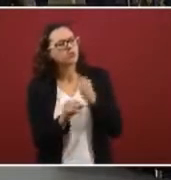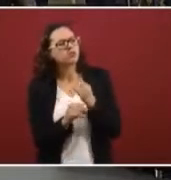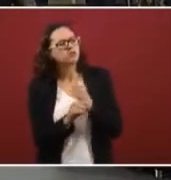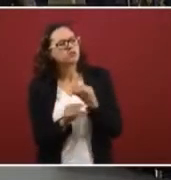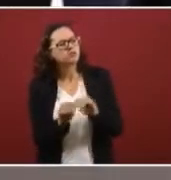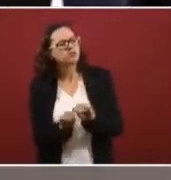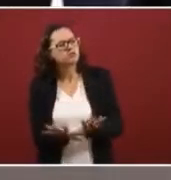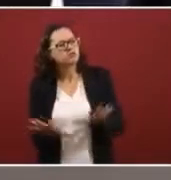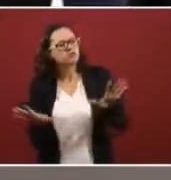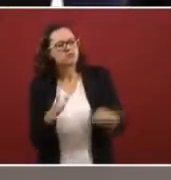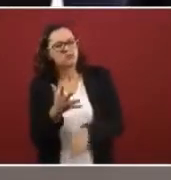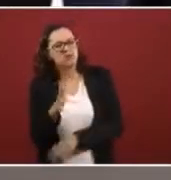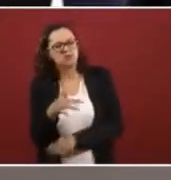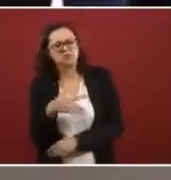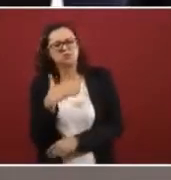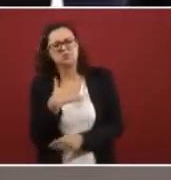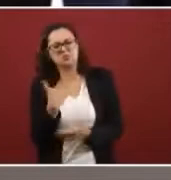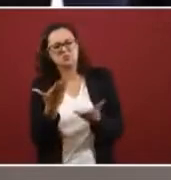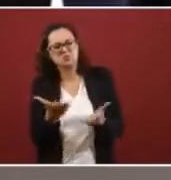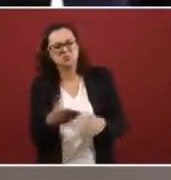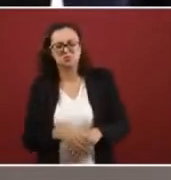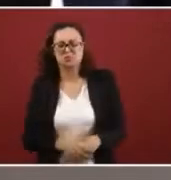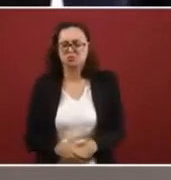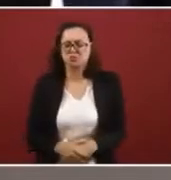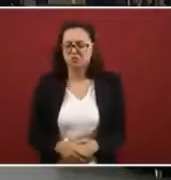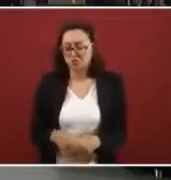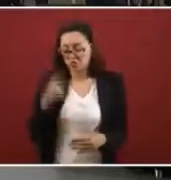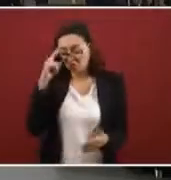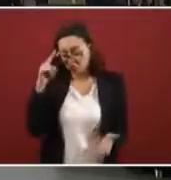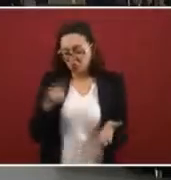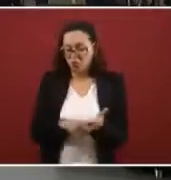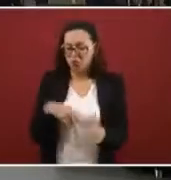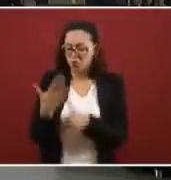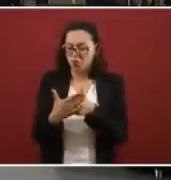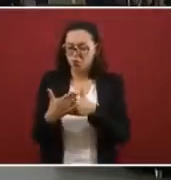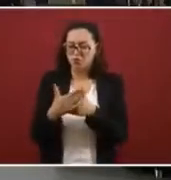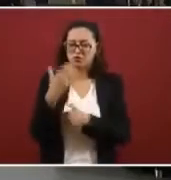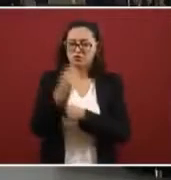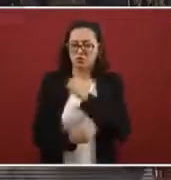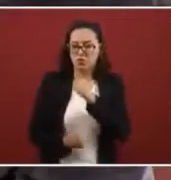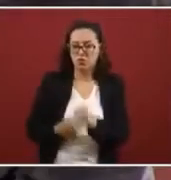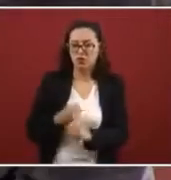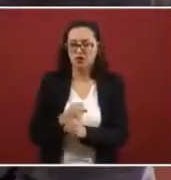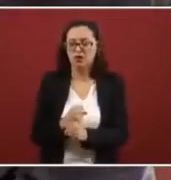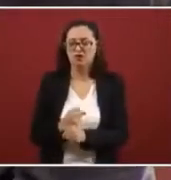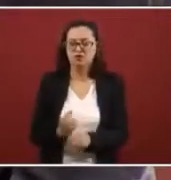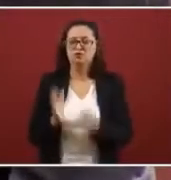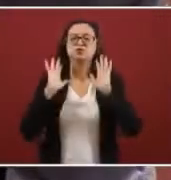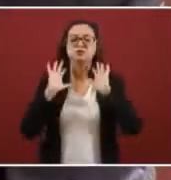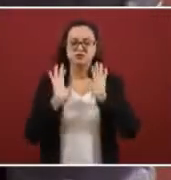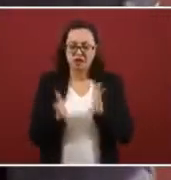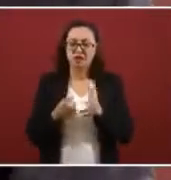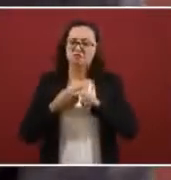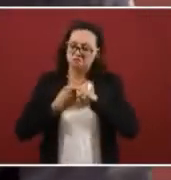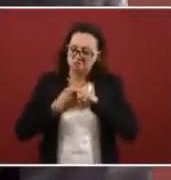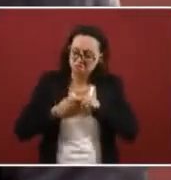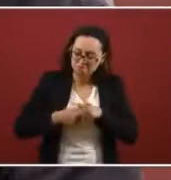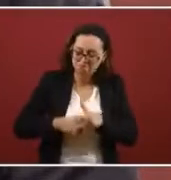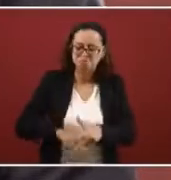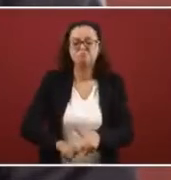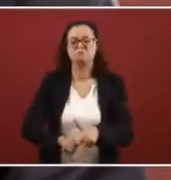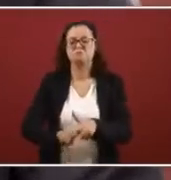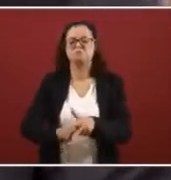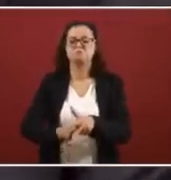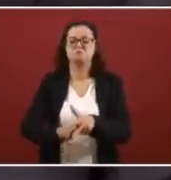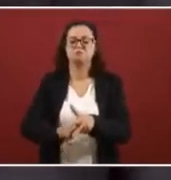So how are you going to make sure that internet gets to all of Mexico? I believe that by next year, we will